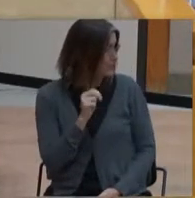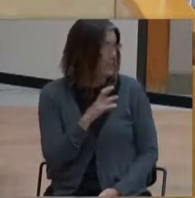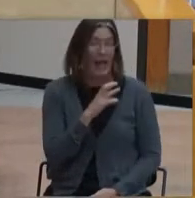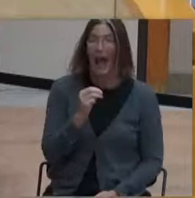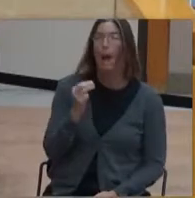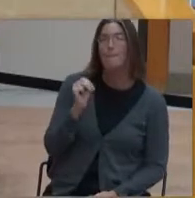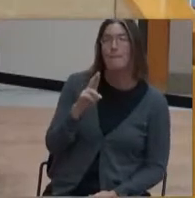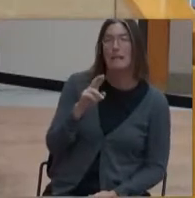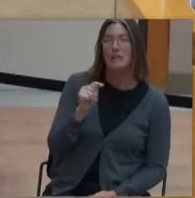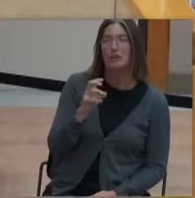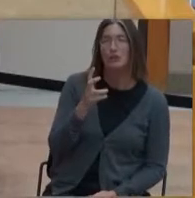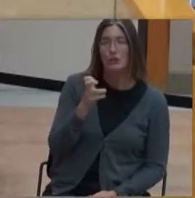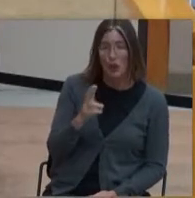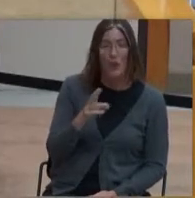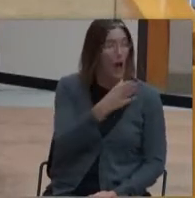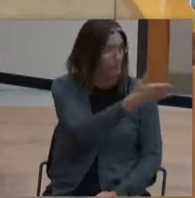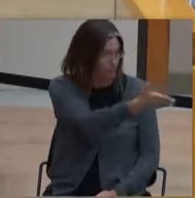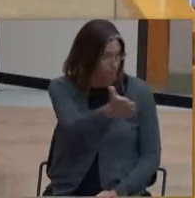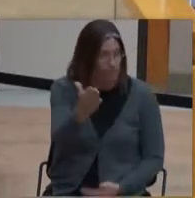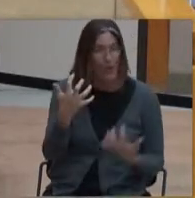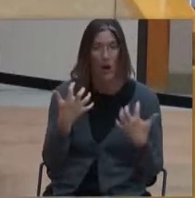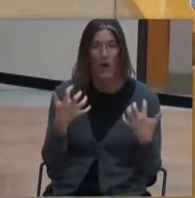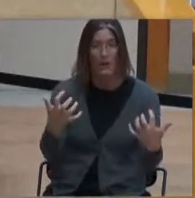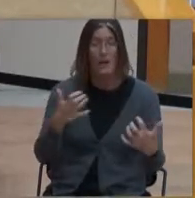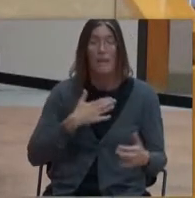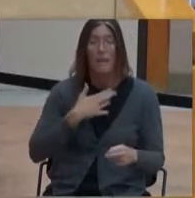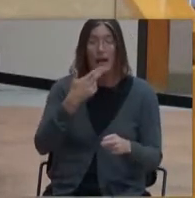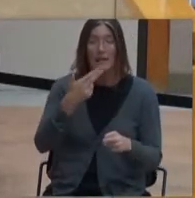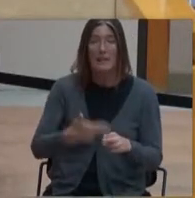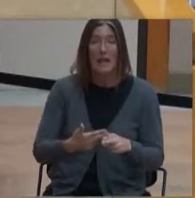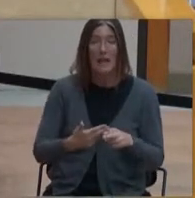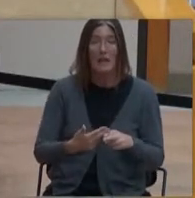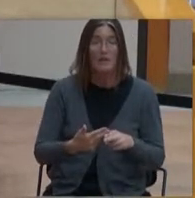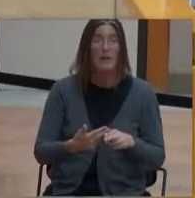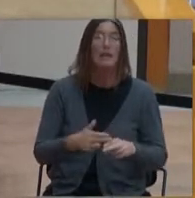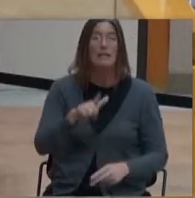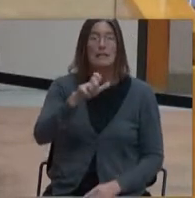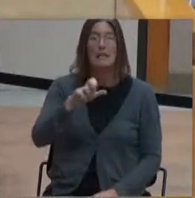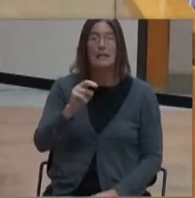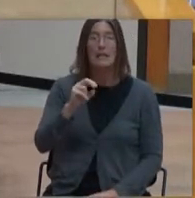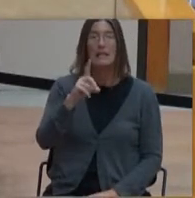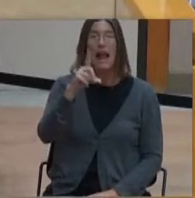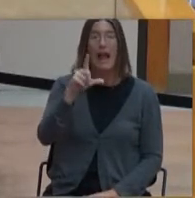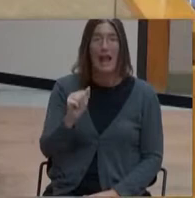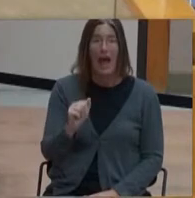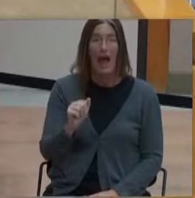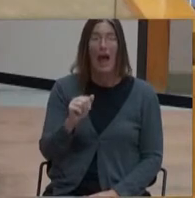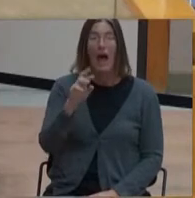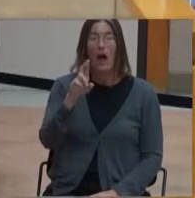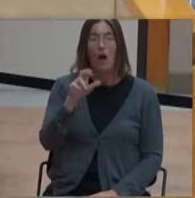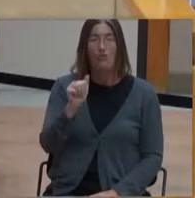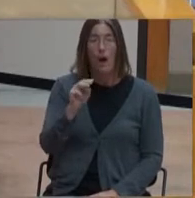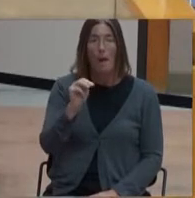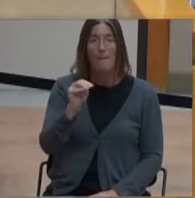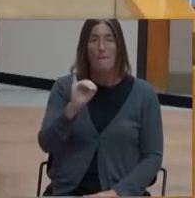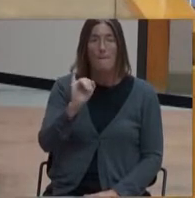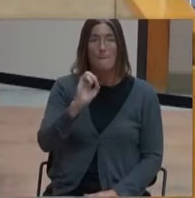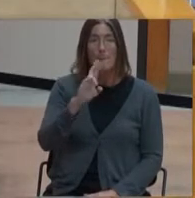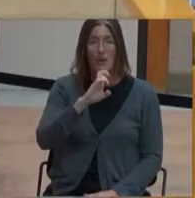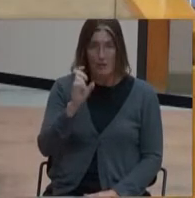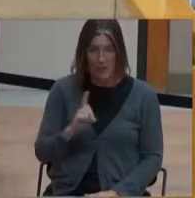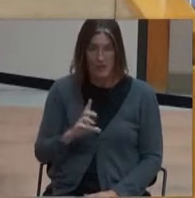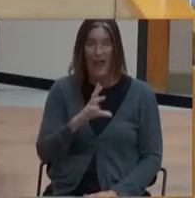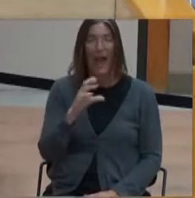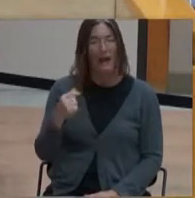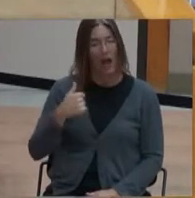members of the audience. My name is Yanela Ramirez, and I am your student ambassador for Cesar Chavez High School. Here are some highlights